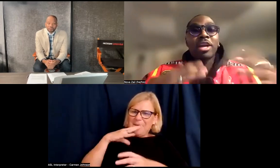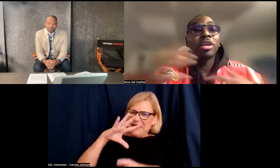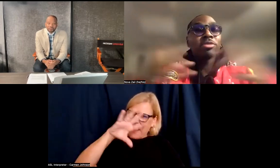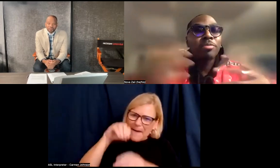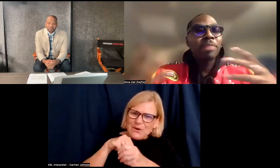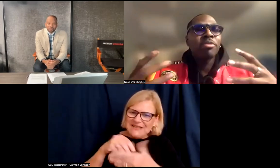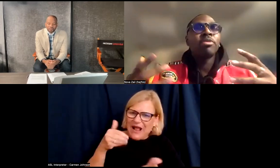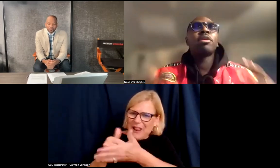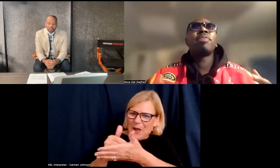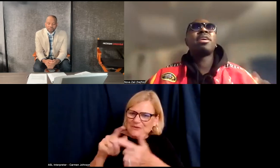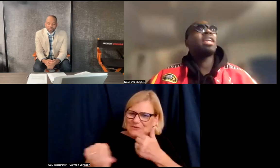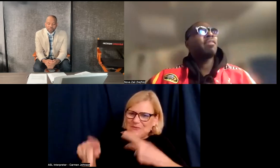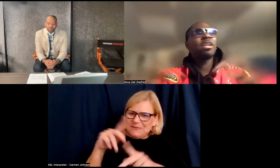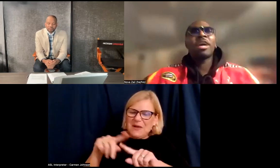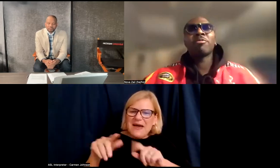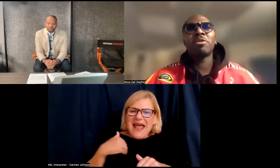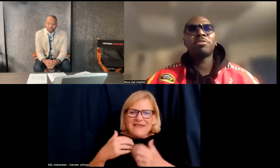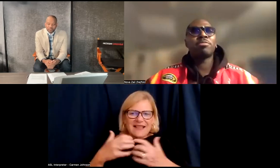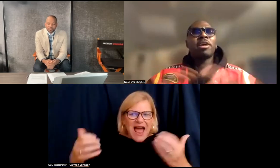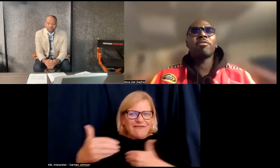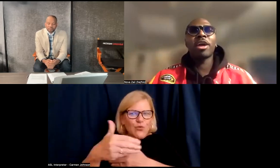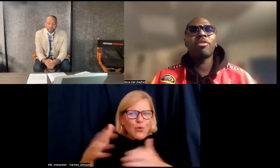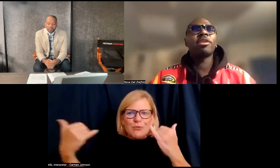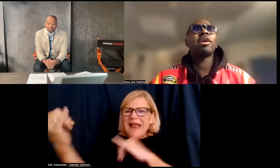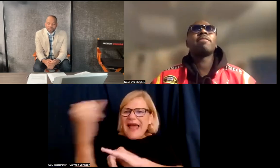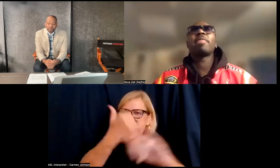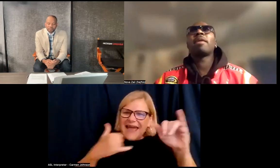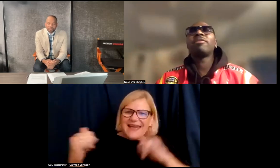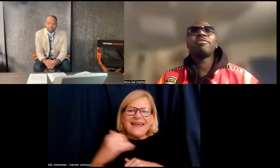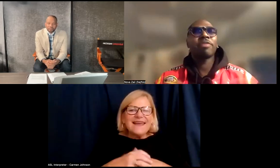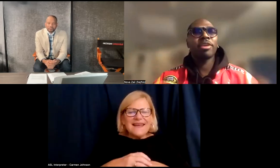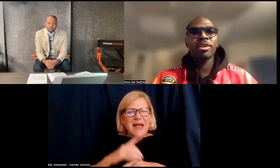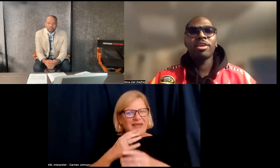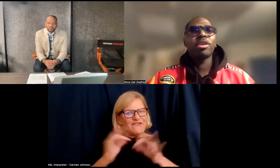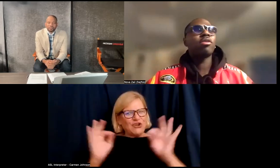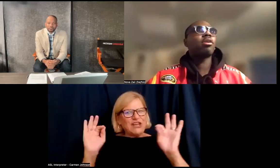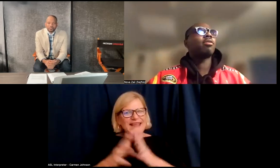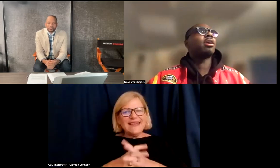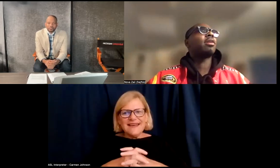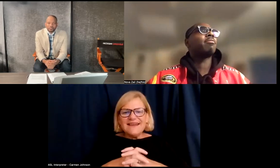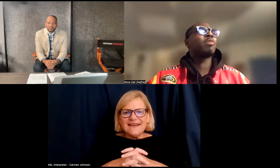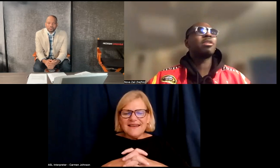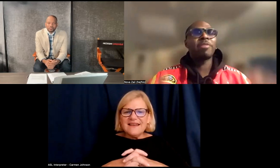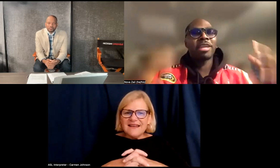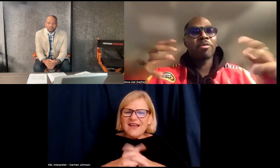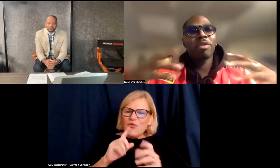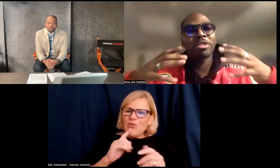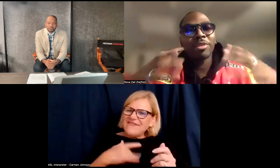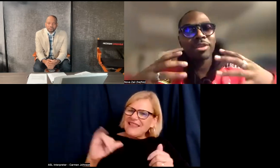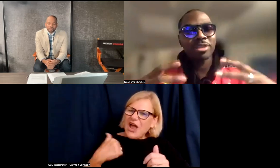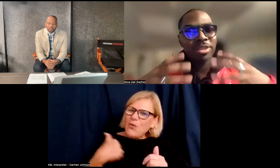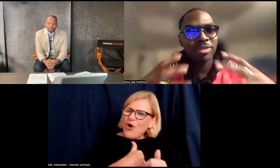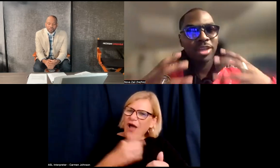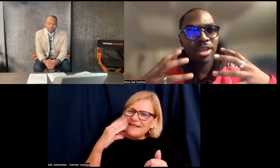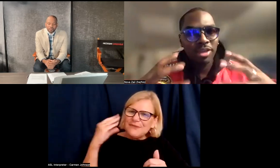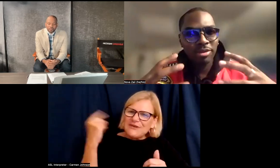and close to people, but yet having a lot of room to play around and be free, you know, really feeling like we're all